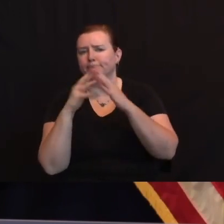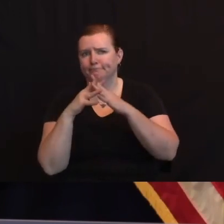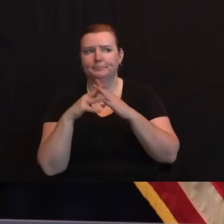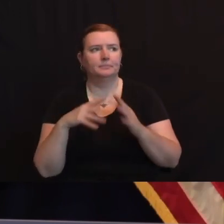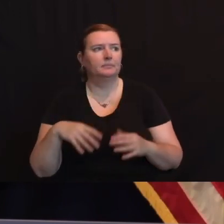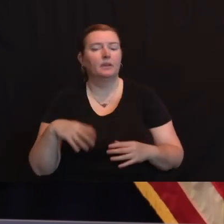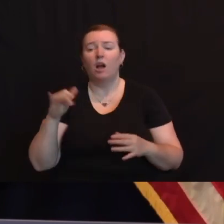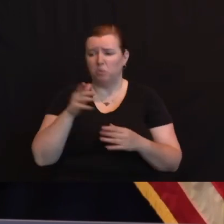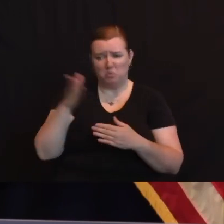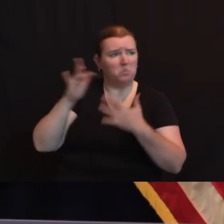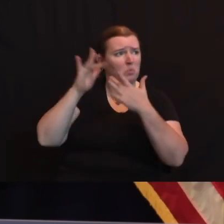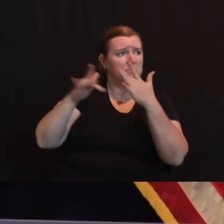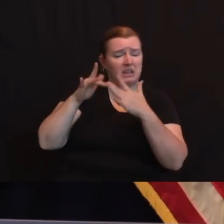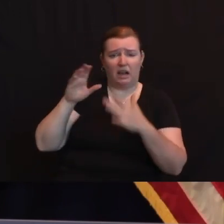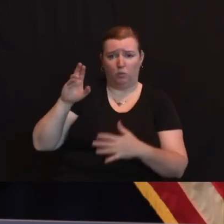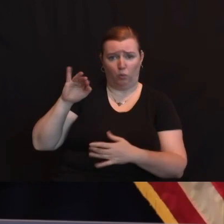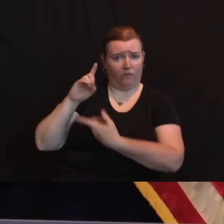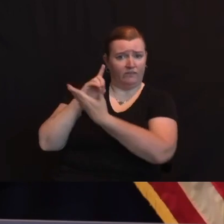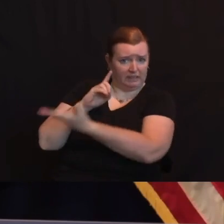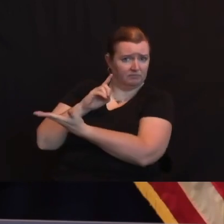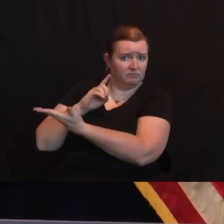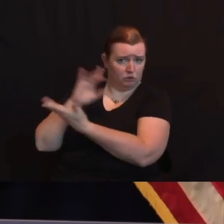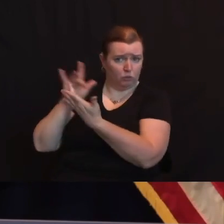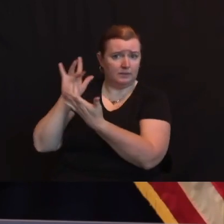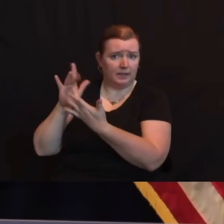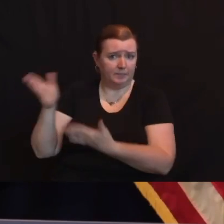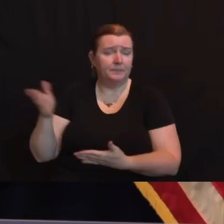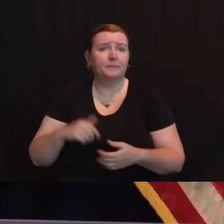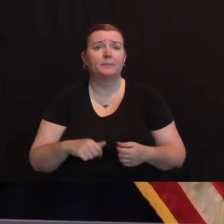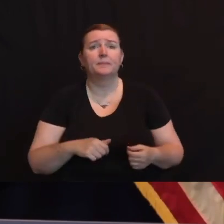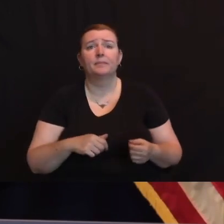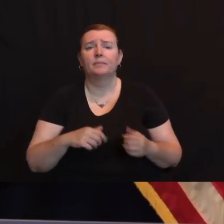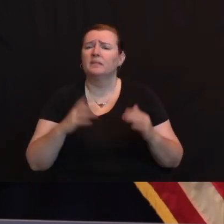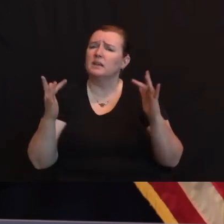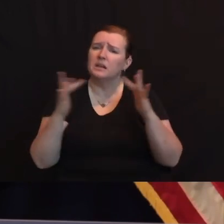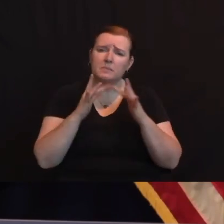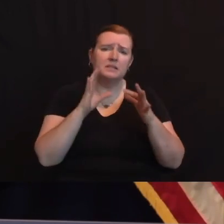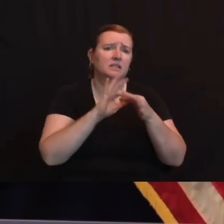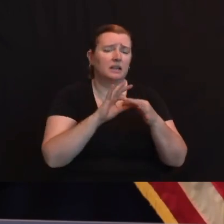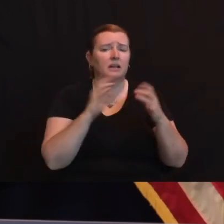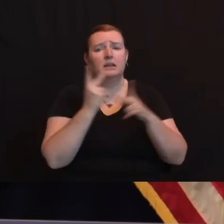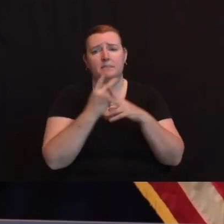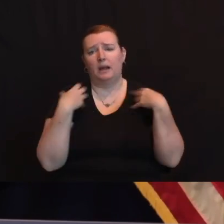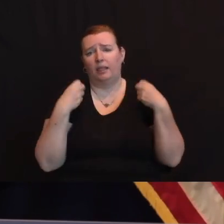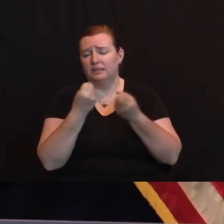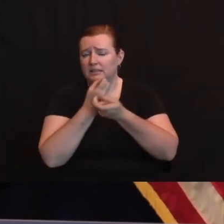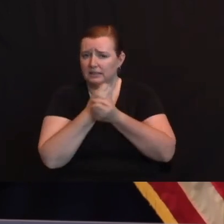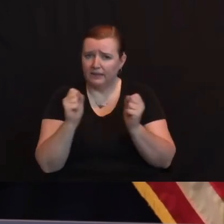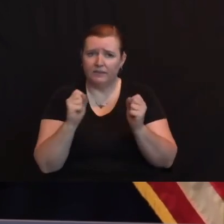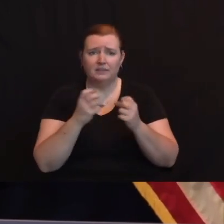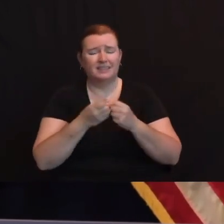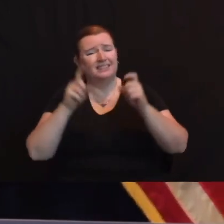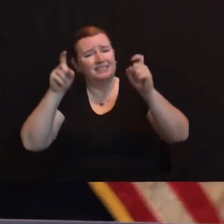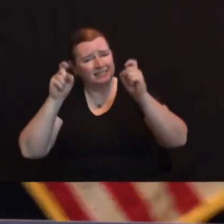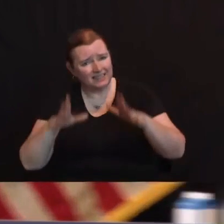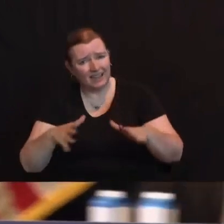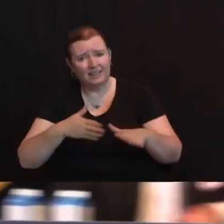covid19.nj.gov for more information. So stay connected, stay safe, stay healthy, get tested, and mask up. Thank